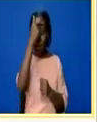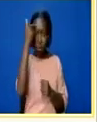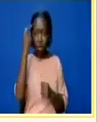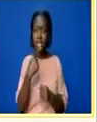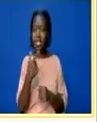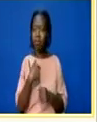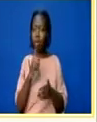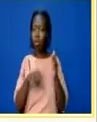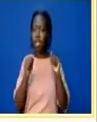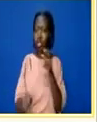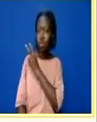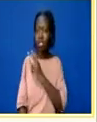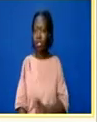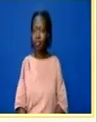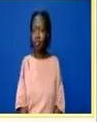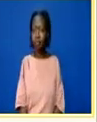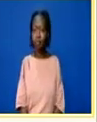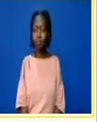me what you can observe in that diagram.